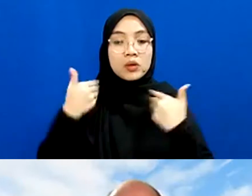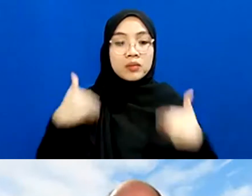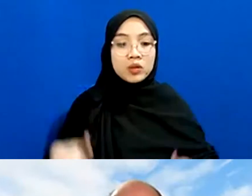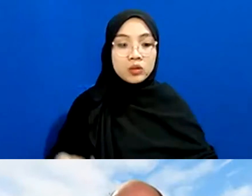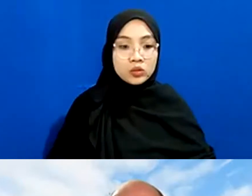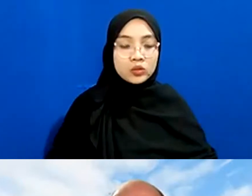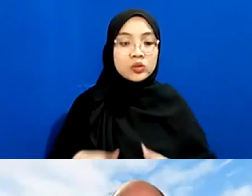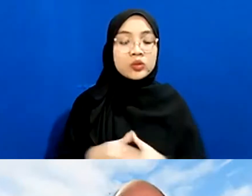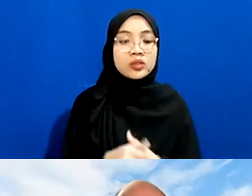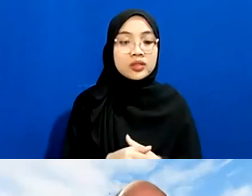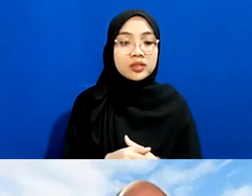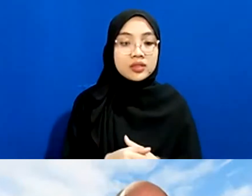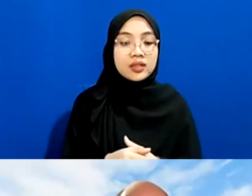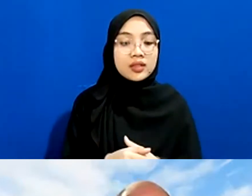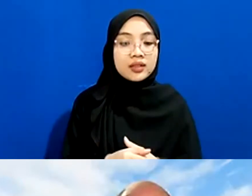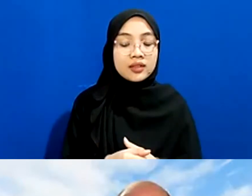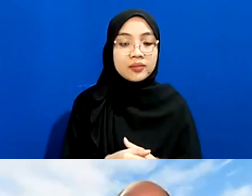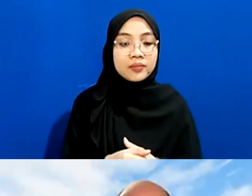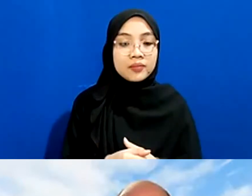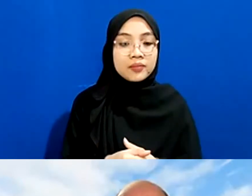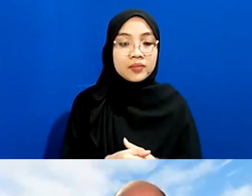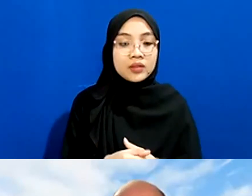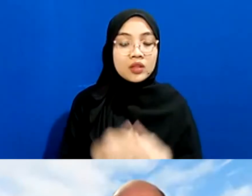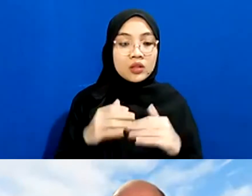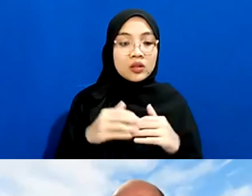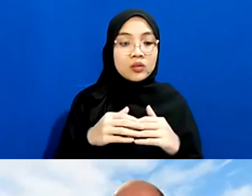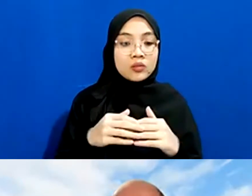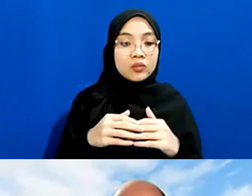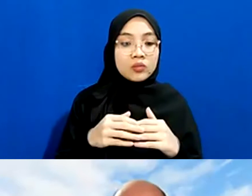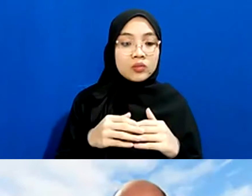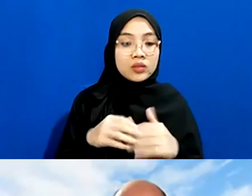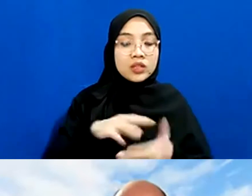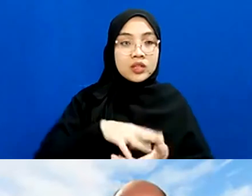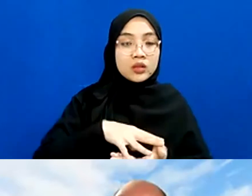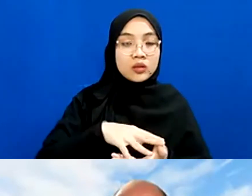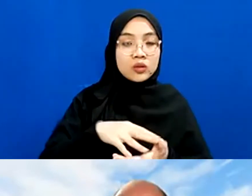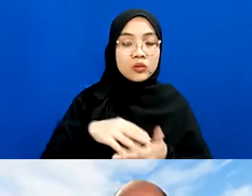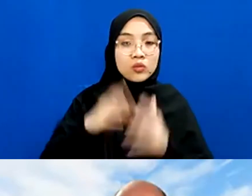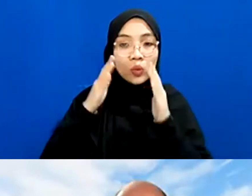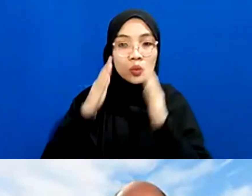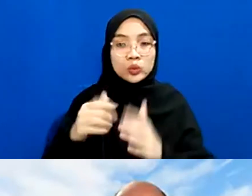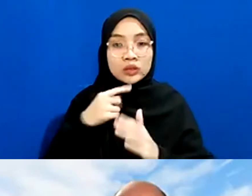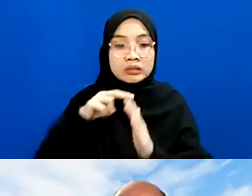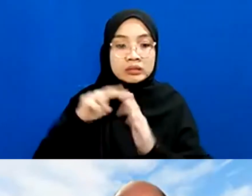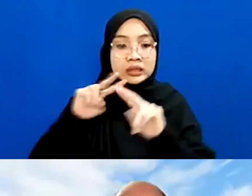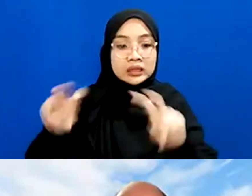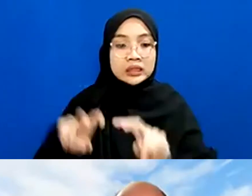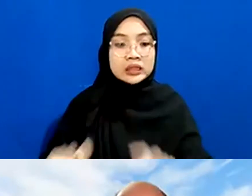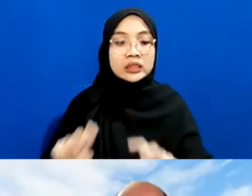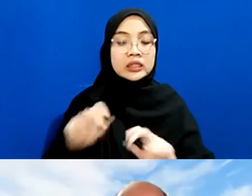the focus of the center's research and activities. But from the perspective